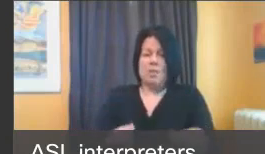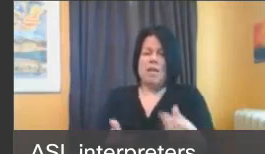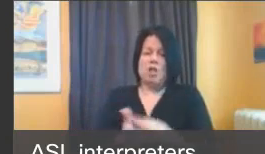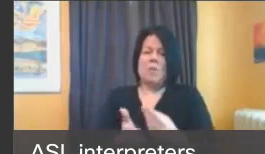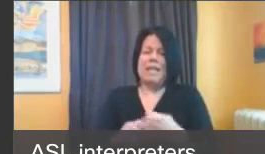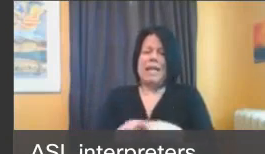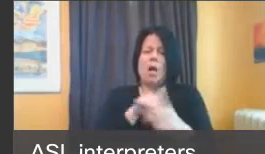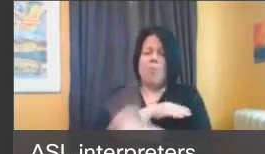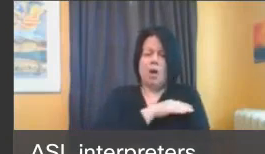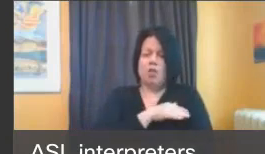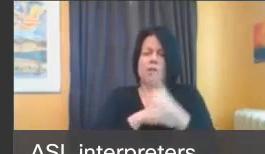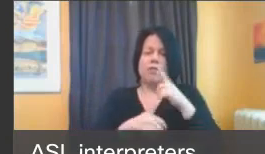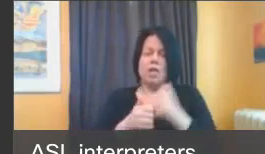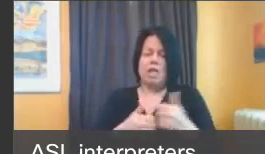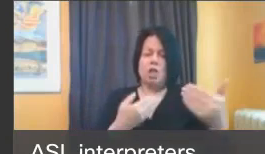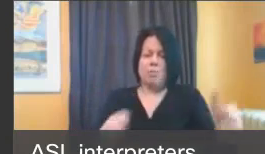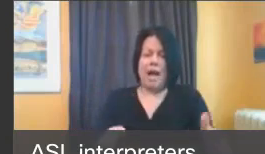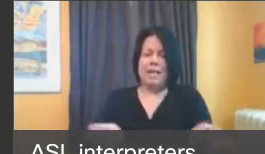drop box that we have. Think of it like